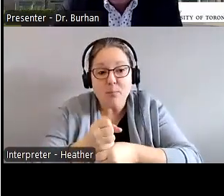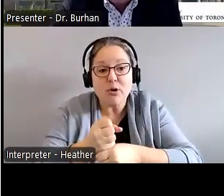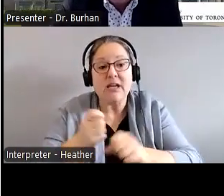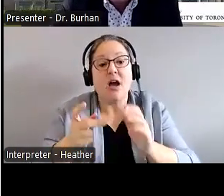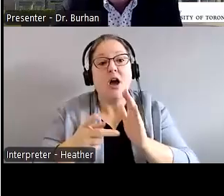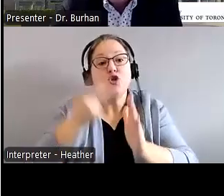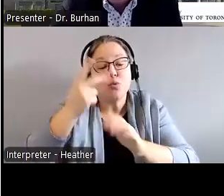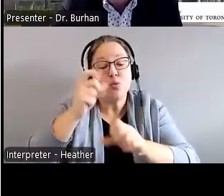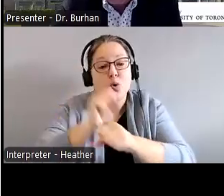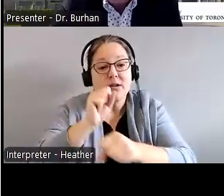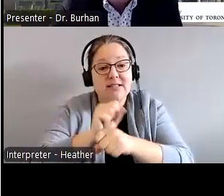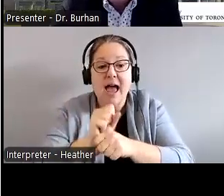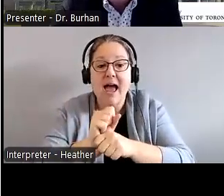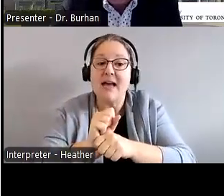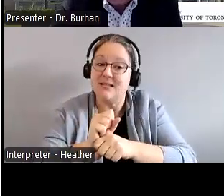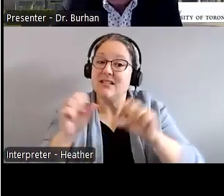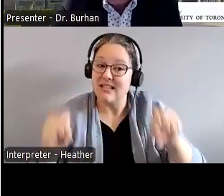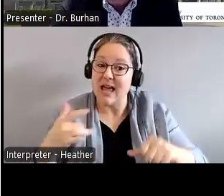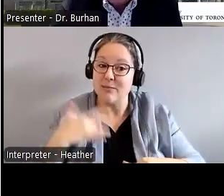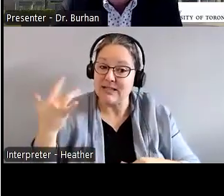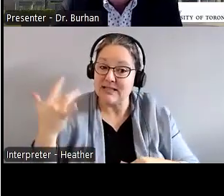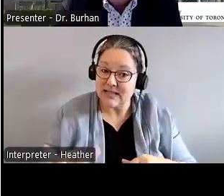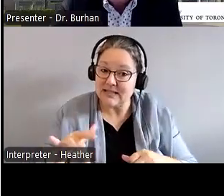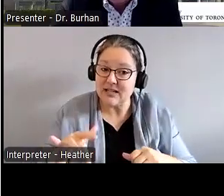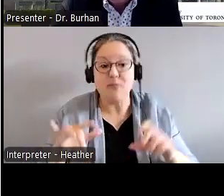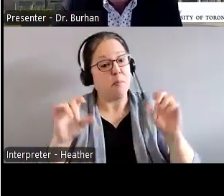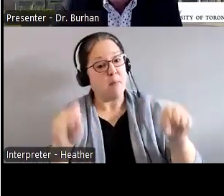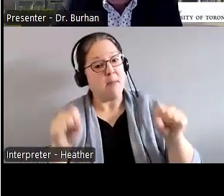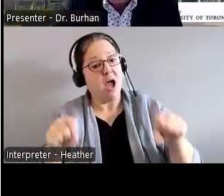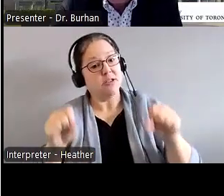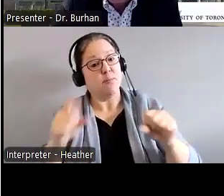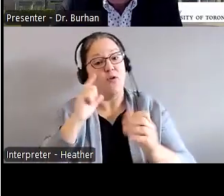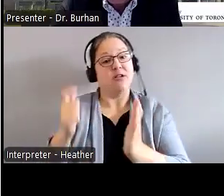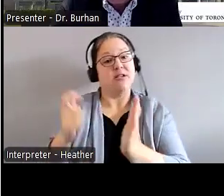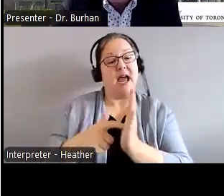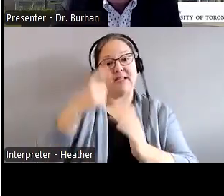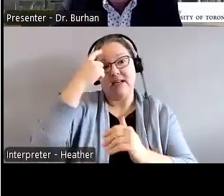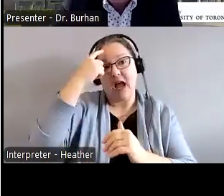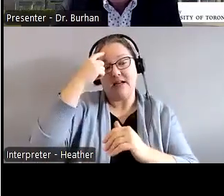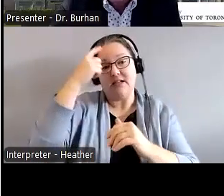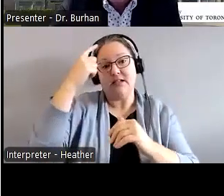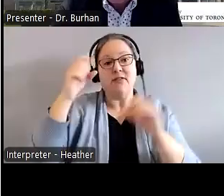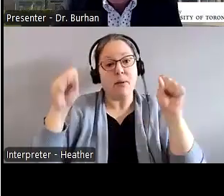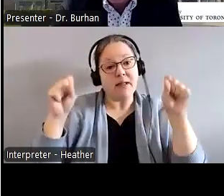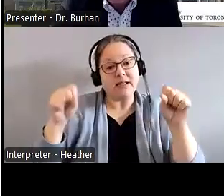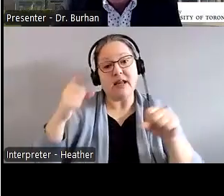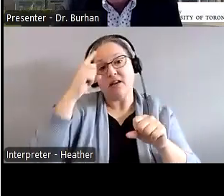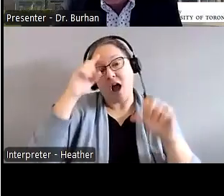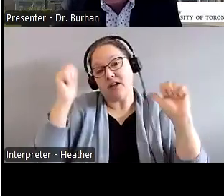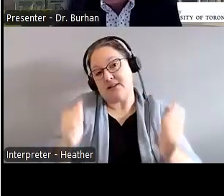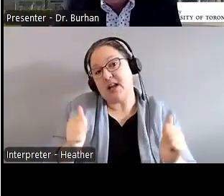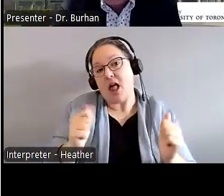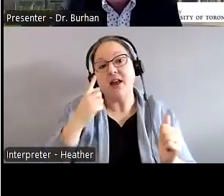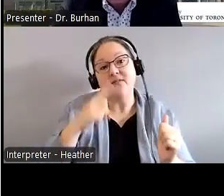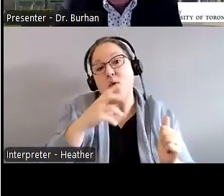be a sensitive and feasible way to detect cognitive status and predict cognitive decline in older